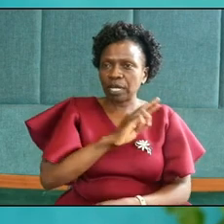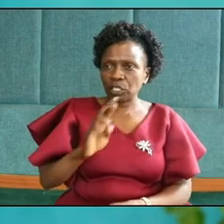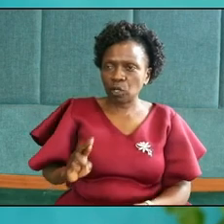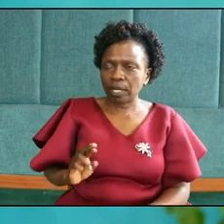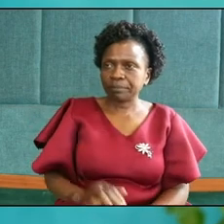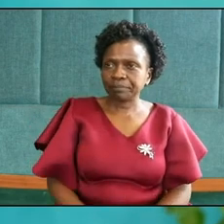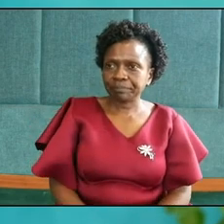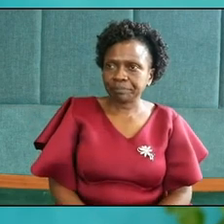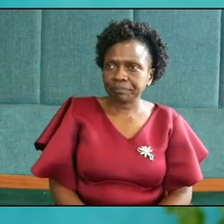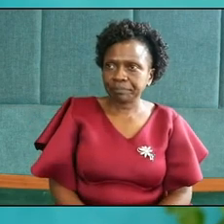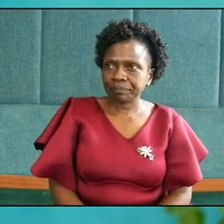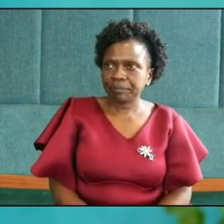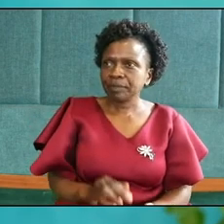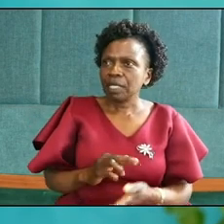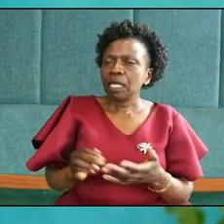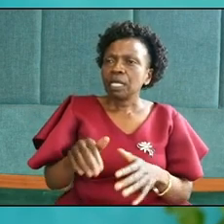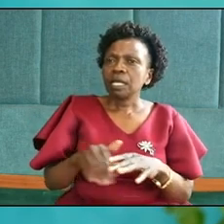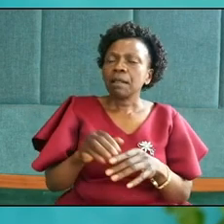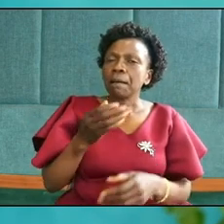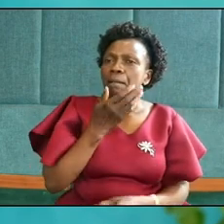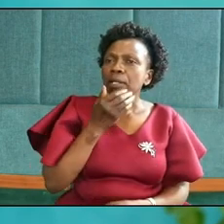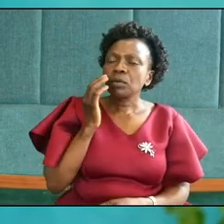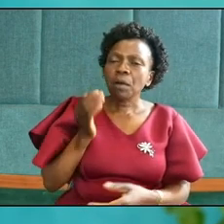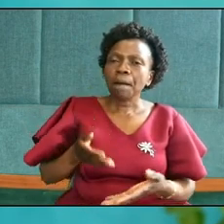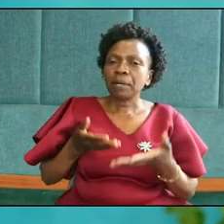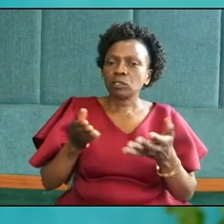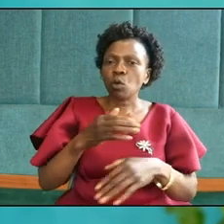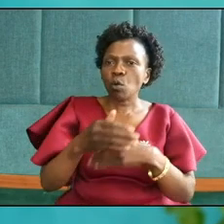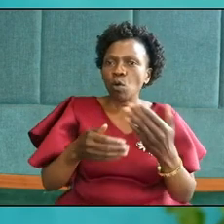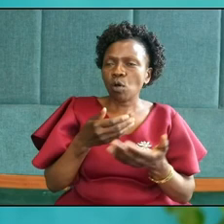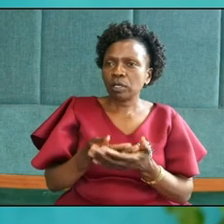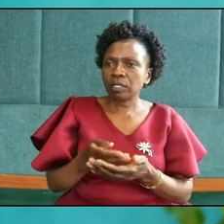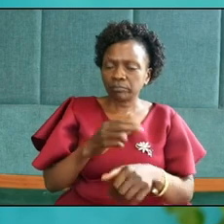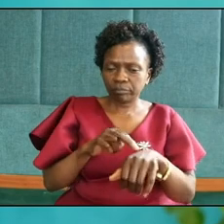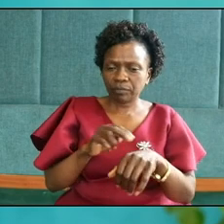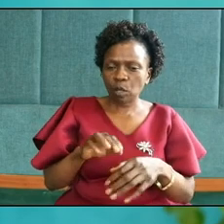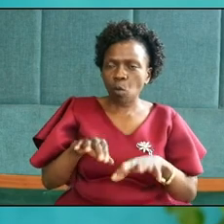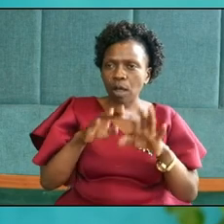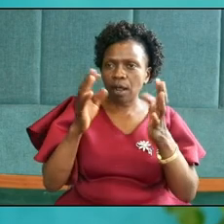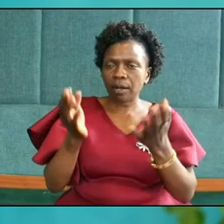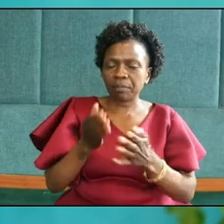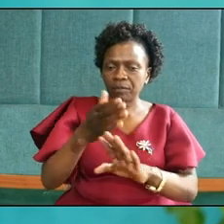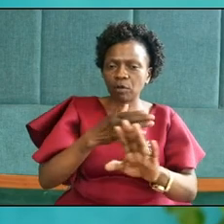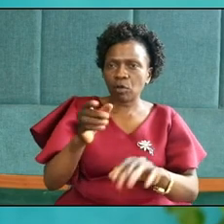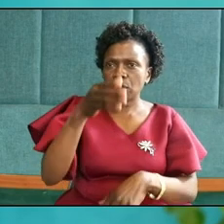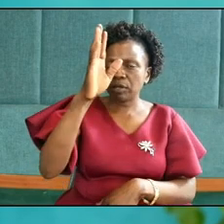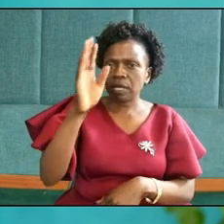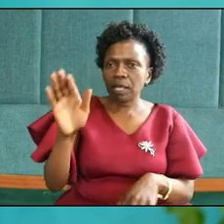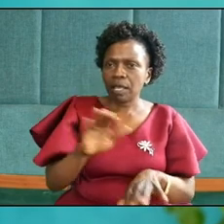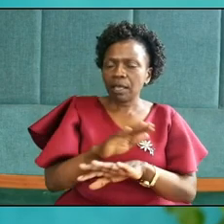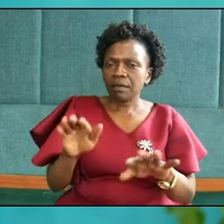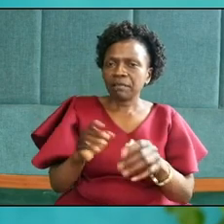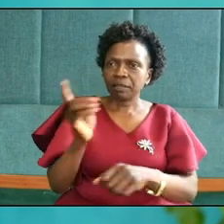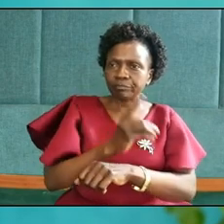Practical religion. And Matthew brings all the nations of the world before God. Every